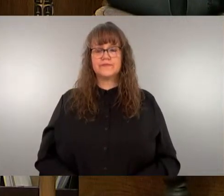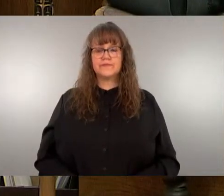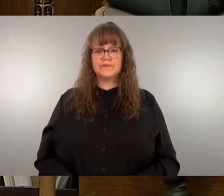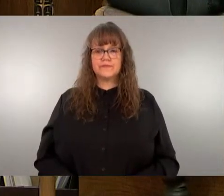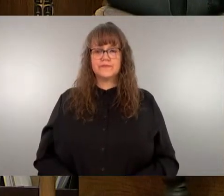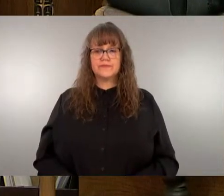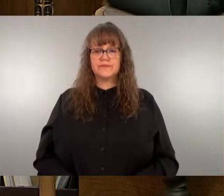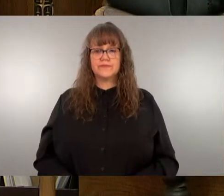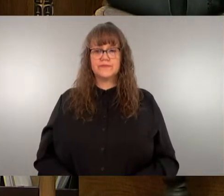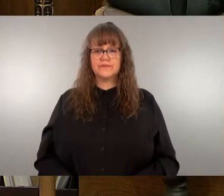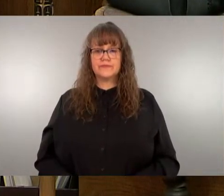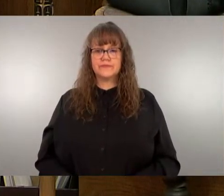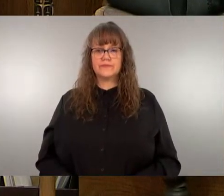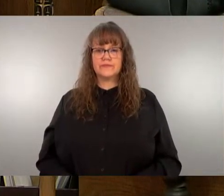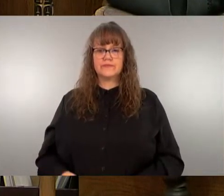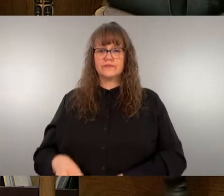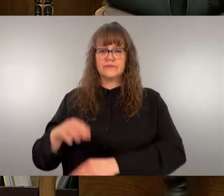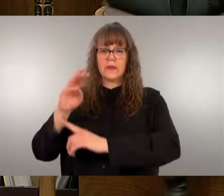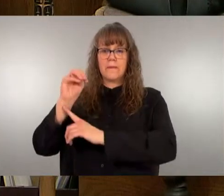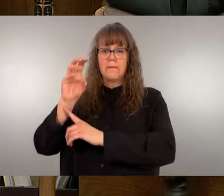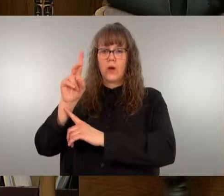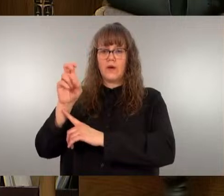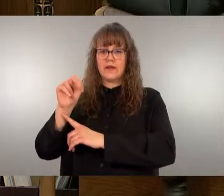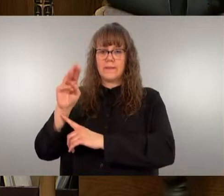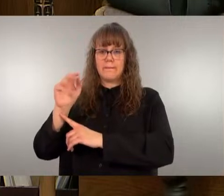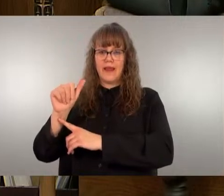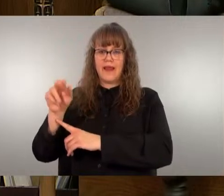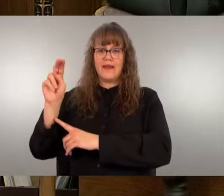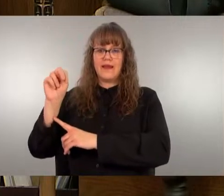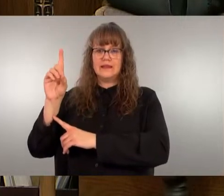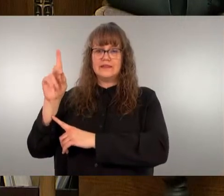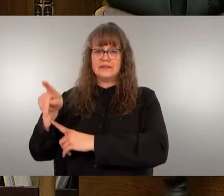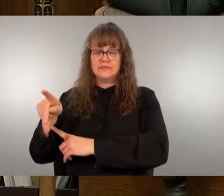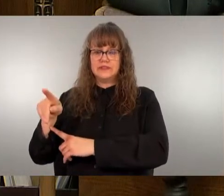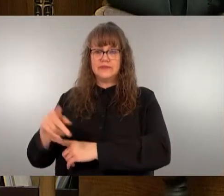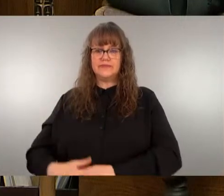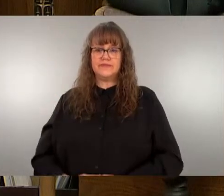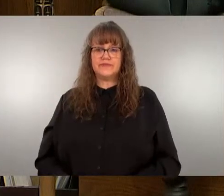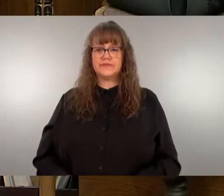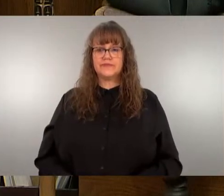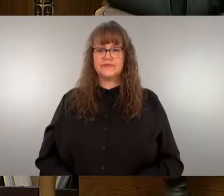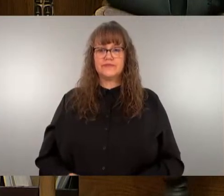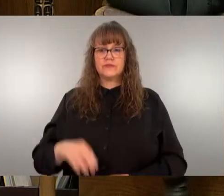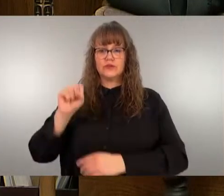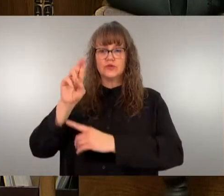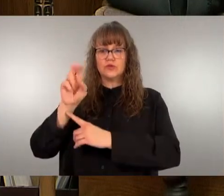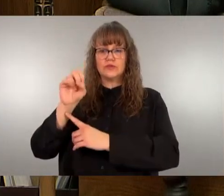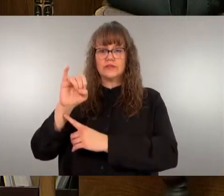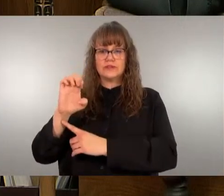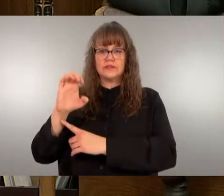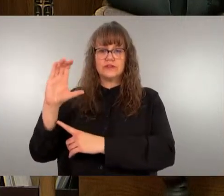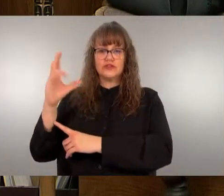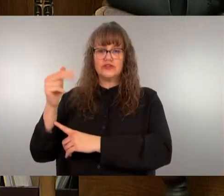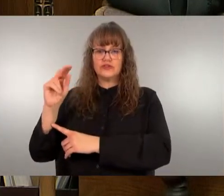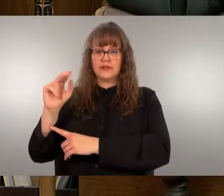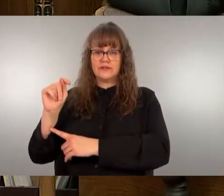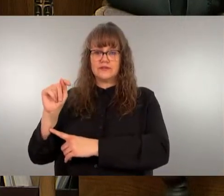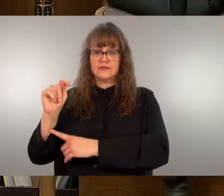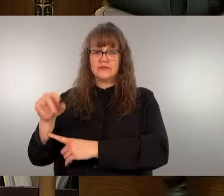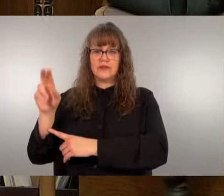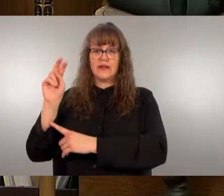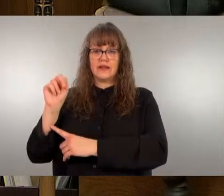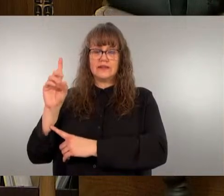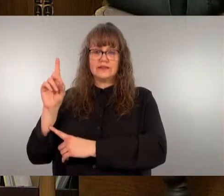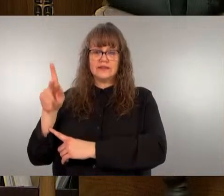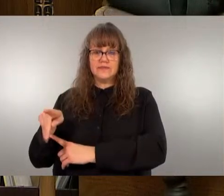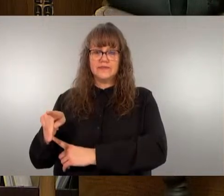NDP. North Vancouver Seymour, Susie Chant, BC NDP. Oak Bay Gordon Head, Diana Gibson,